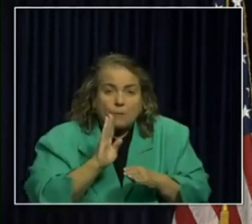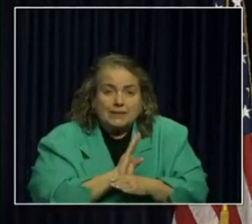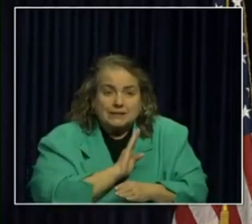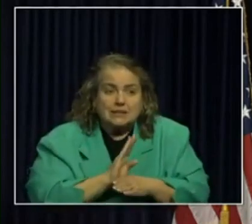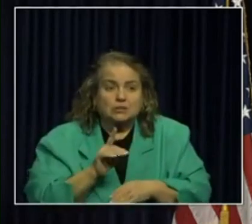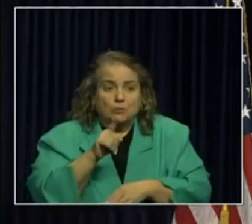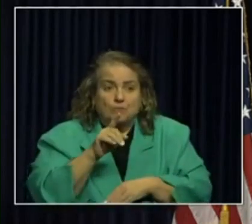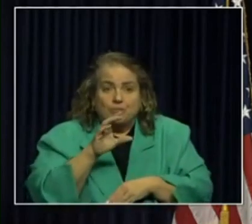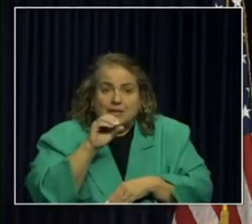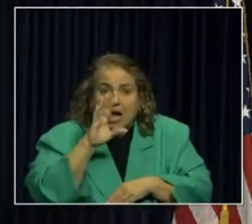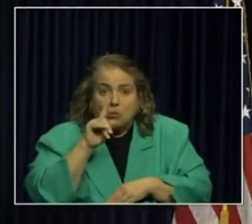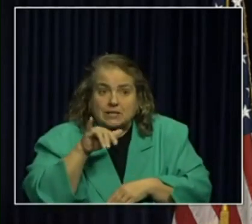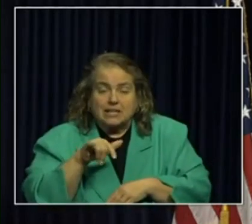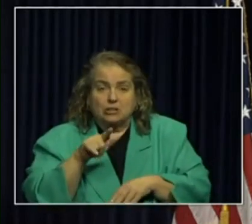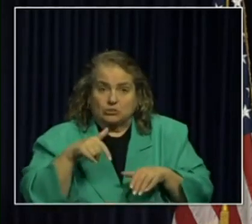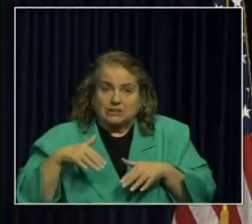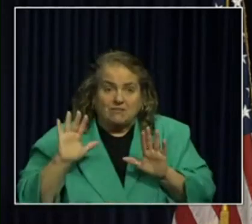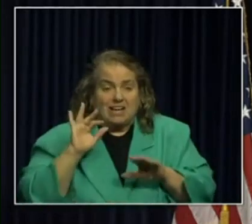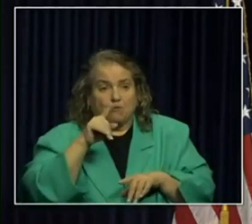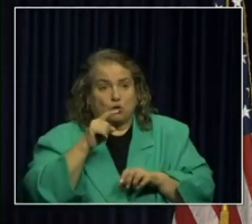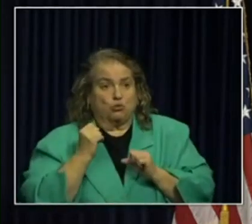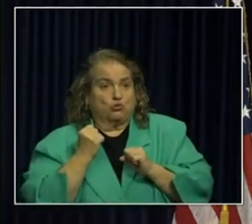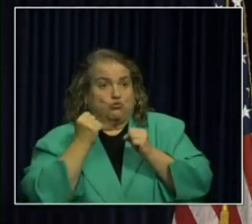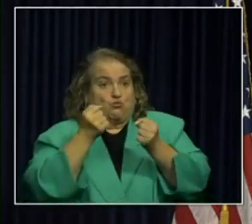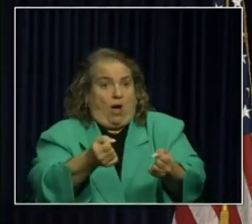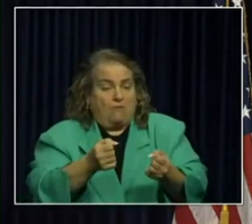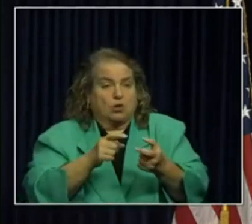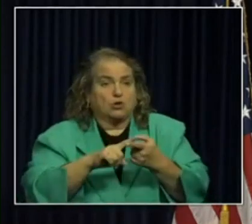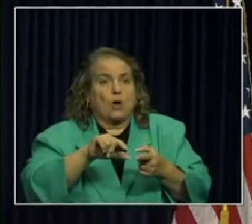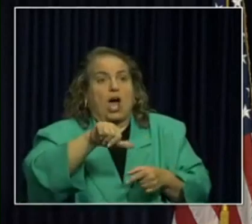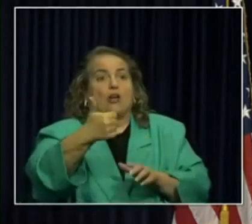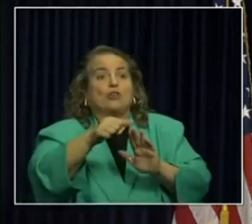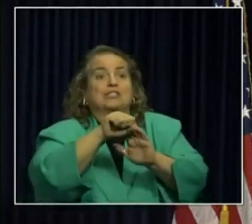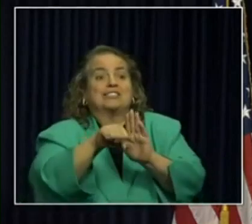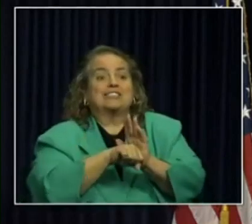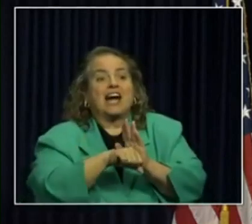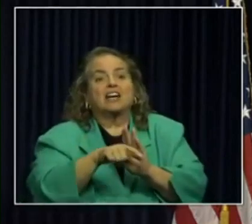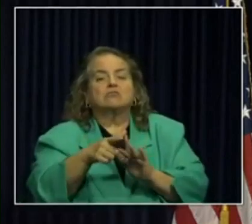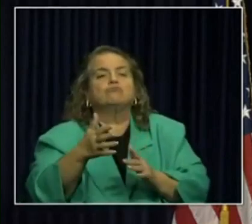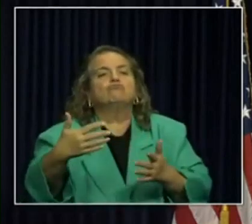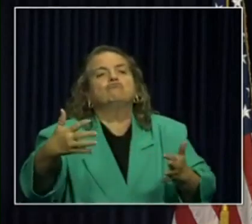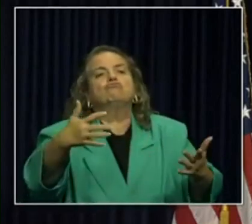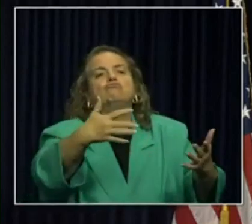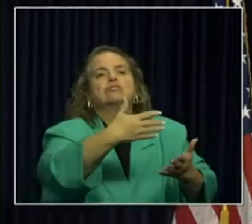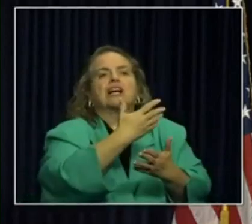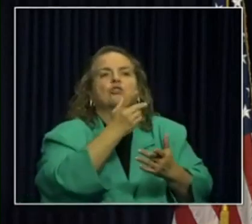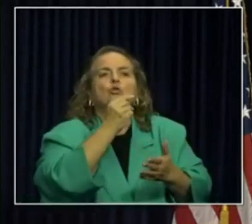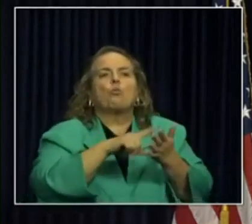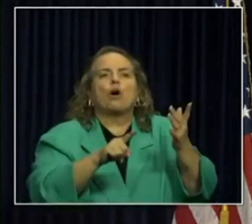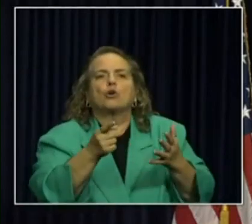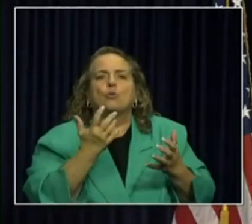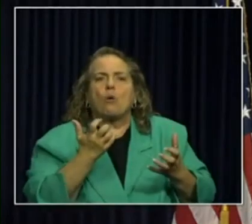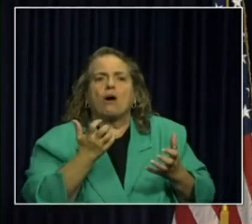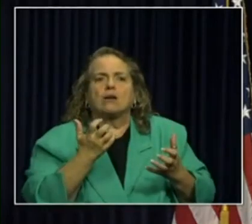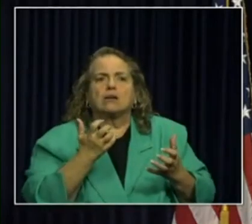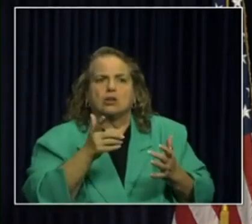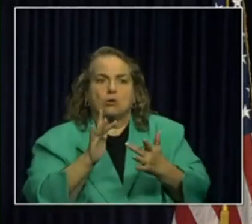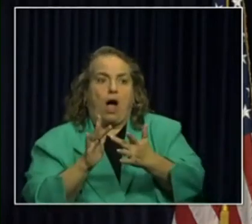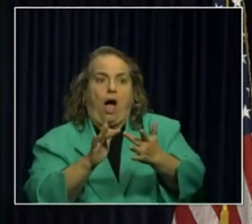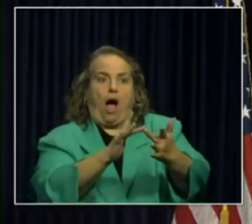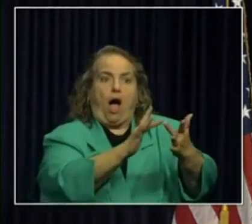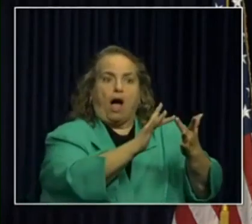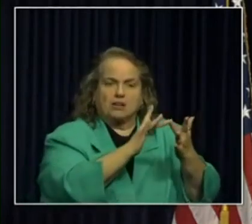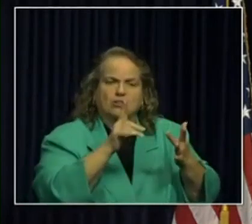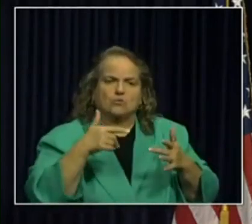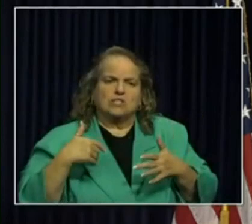simply drive over the border to another state and have all the contacts we're trying to stop, you frustrate the sacrifice